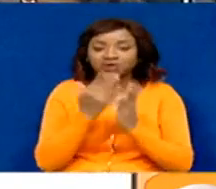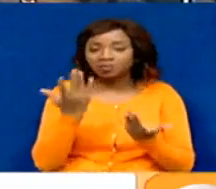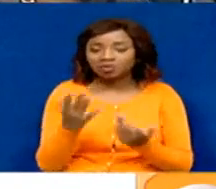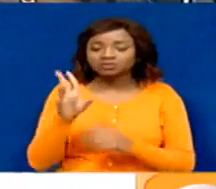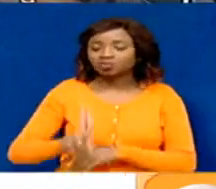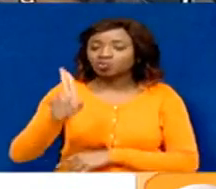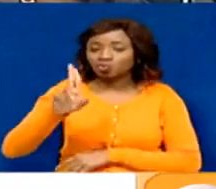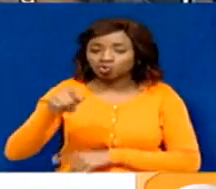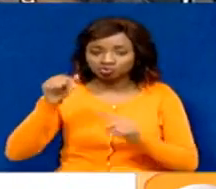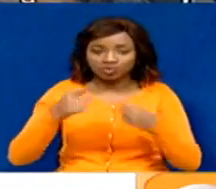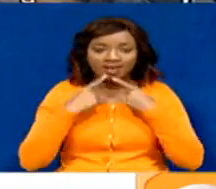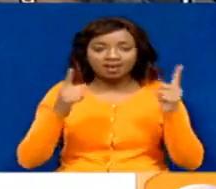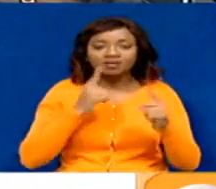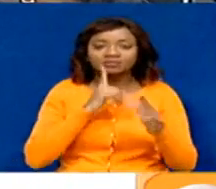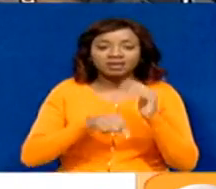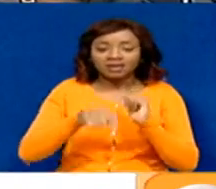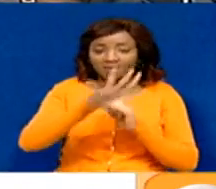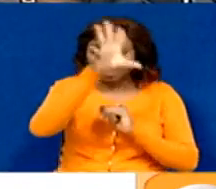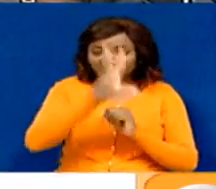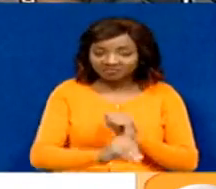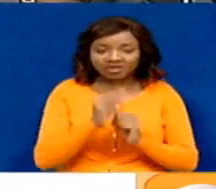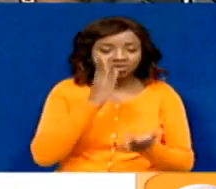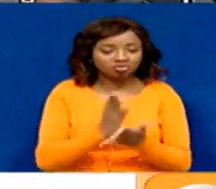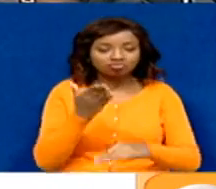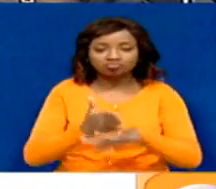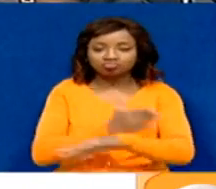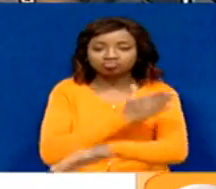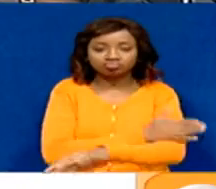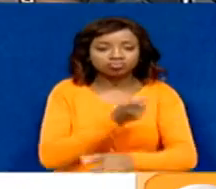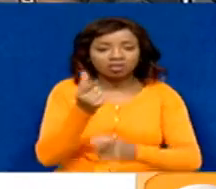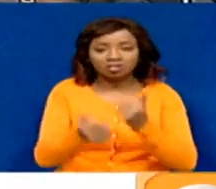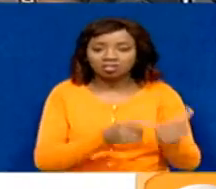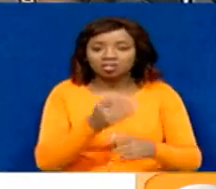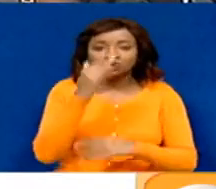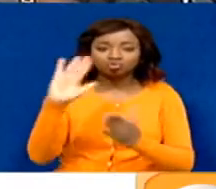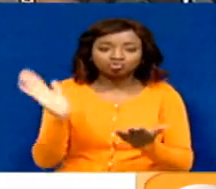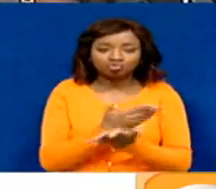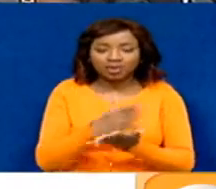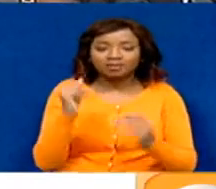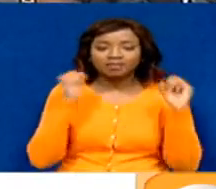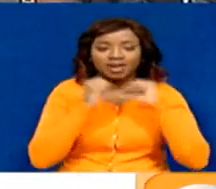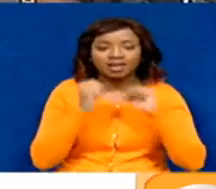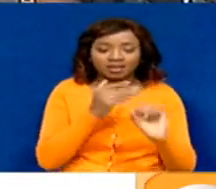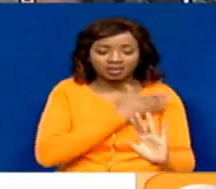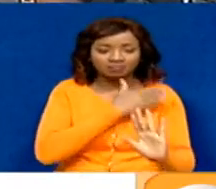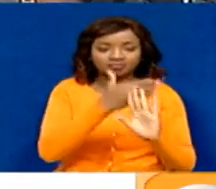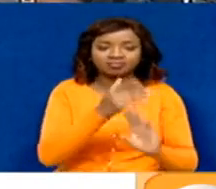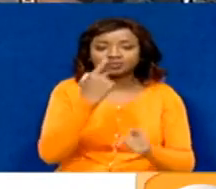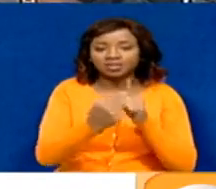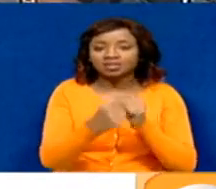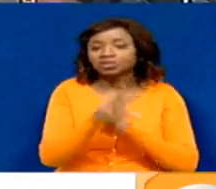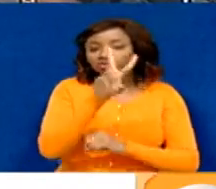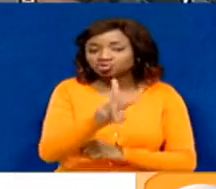President Uhuru Kenyatta today said Africa had made significant progress in the war against malaria in the last 2 years